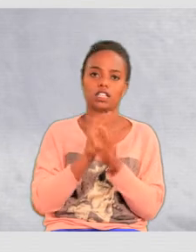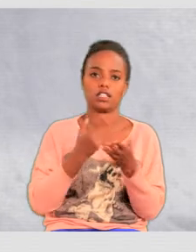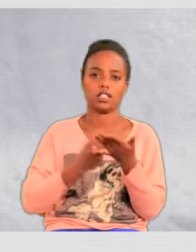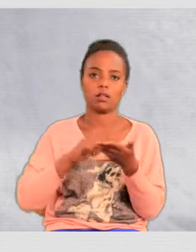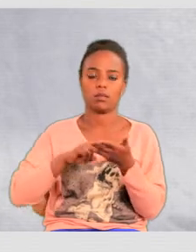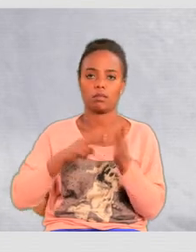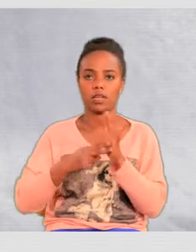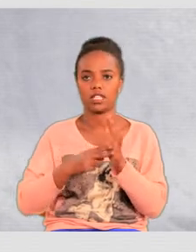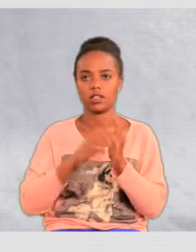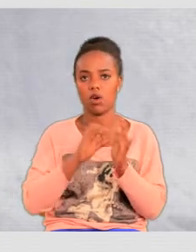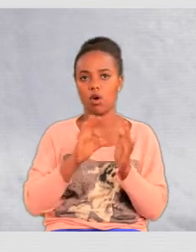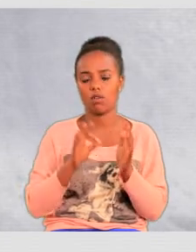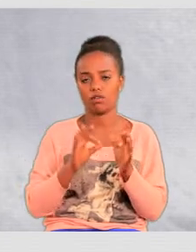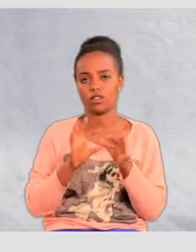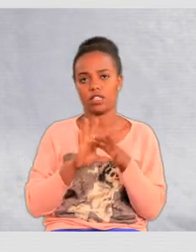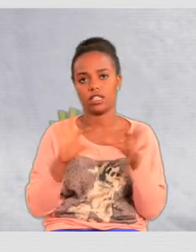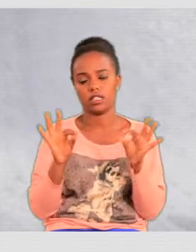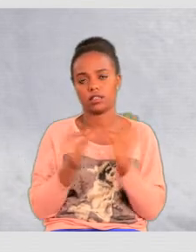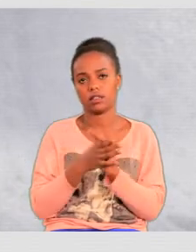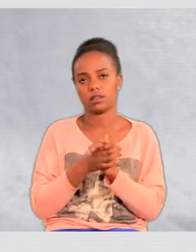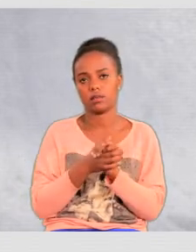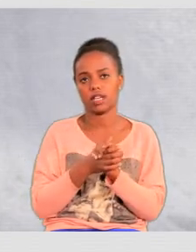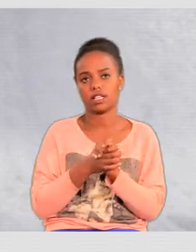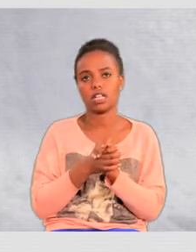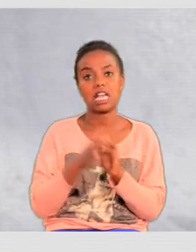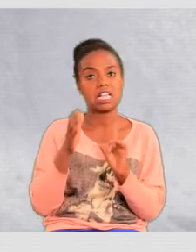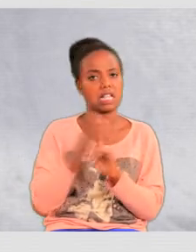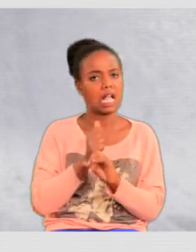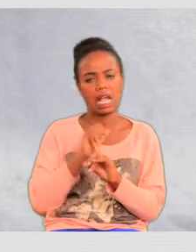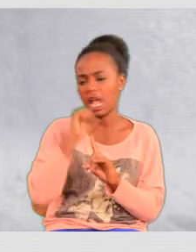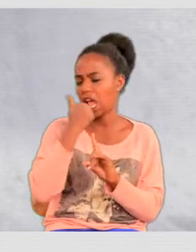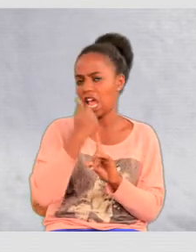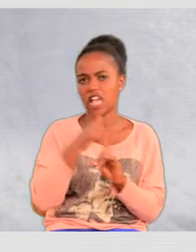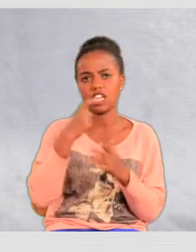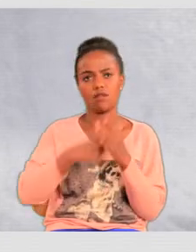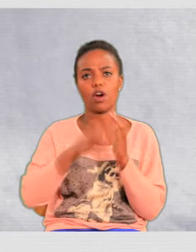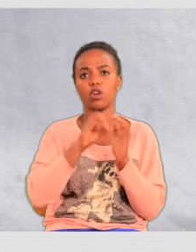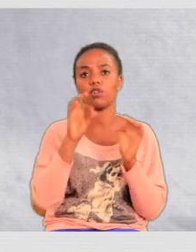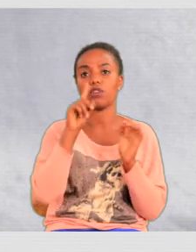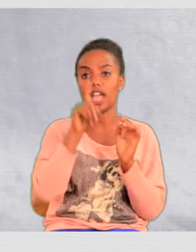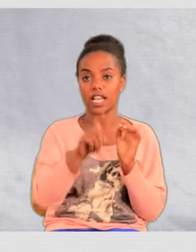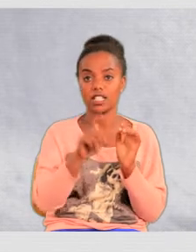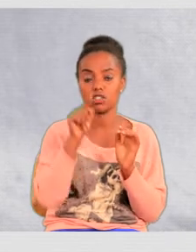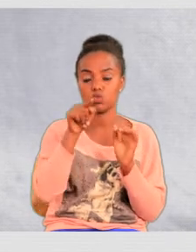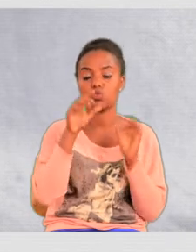meaning of this statement. Take any value of x, you